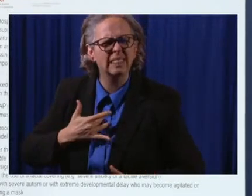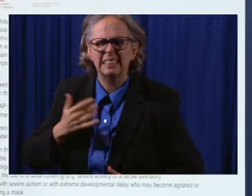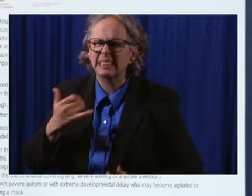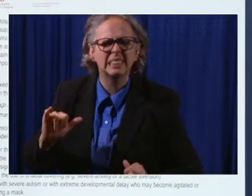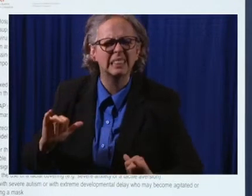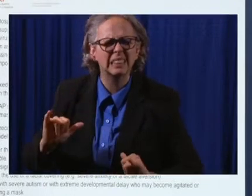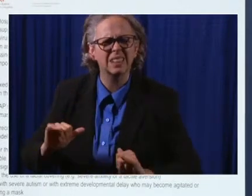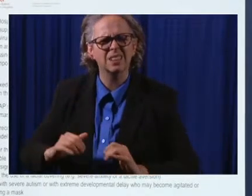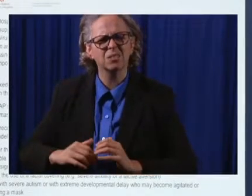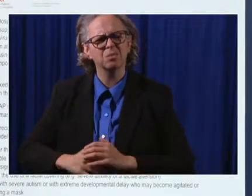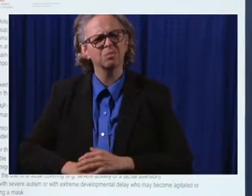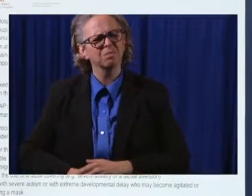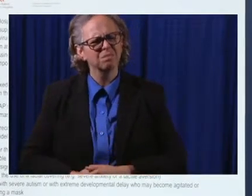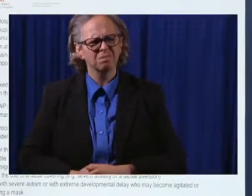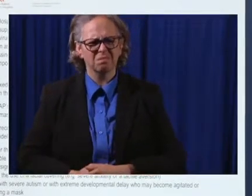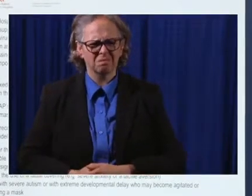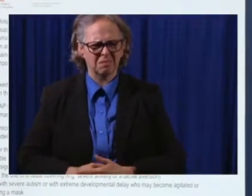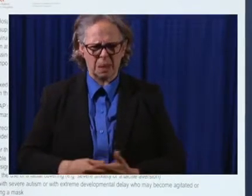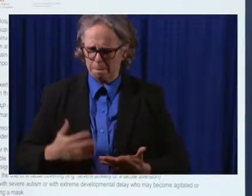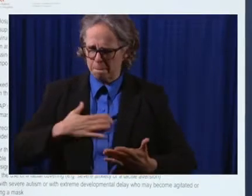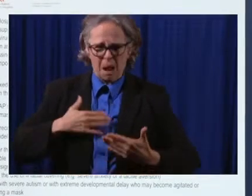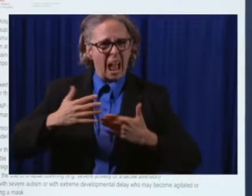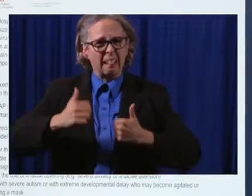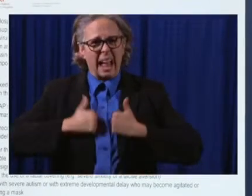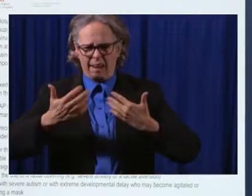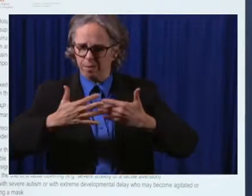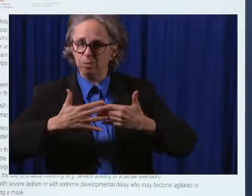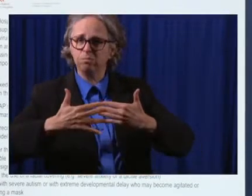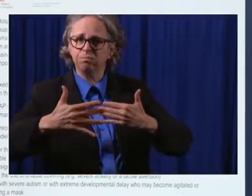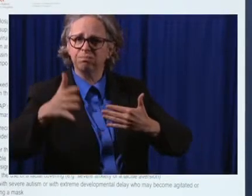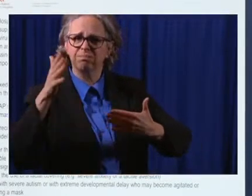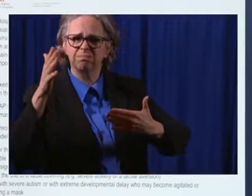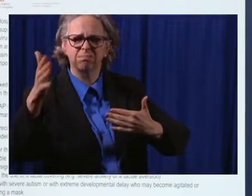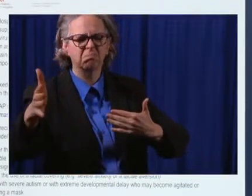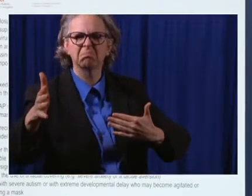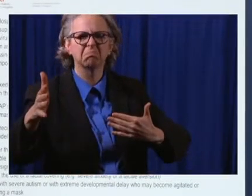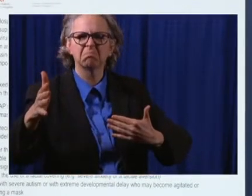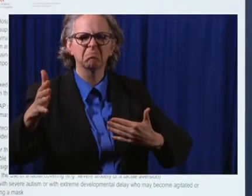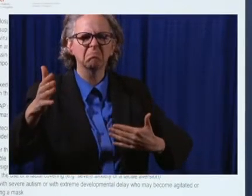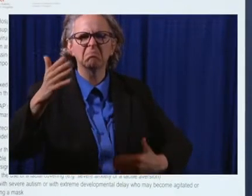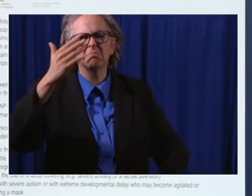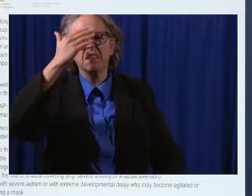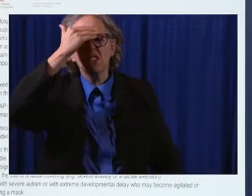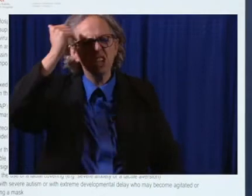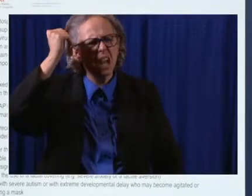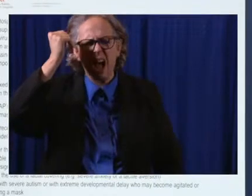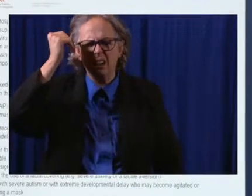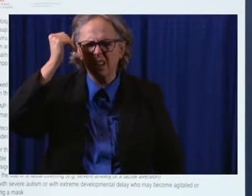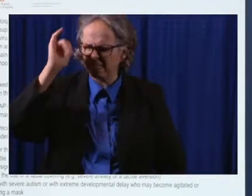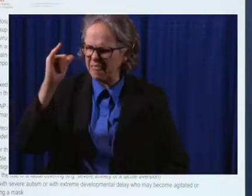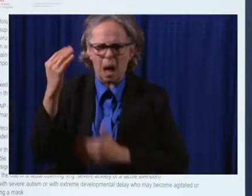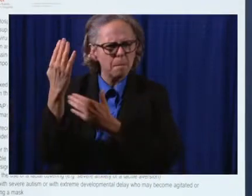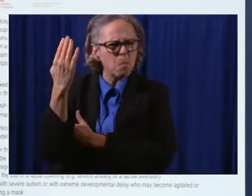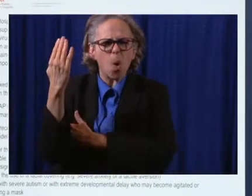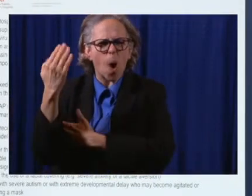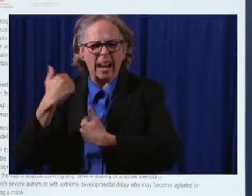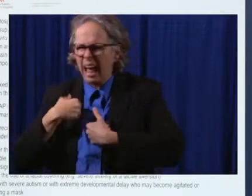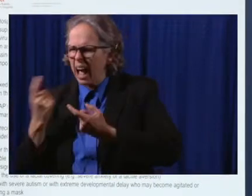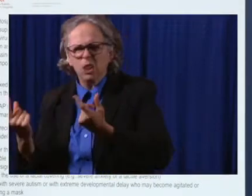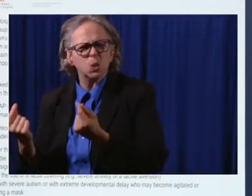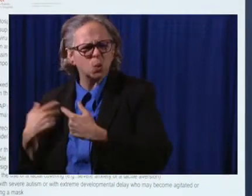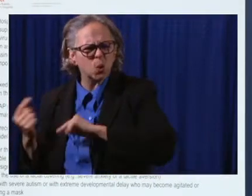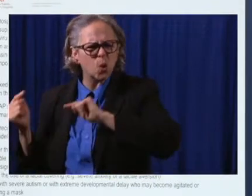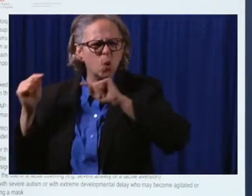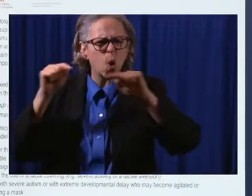live, I will never forget going to the Oregon District that morning along with Mayor